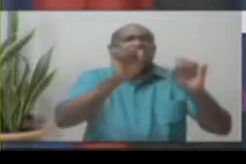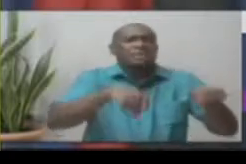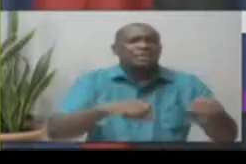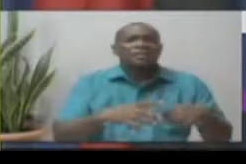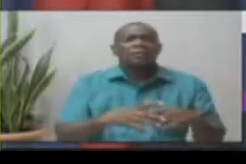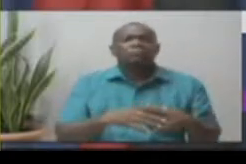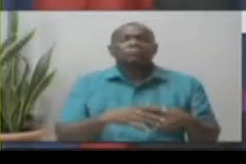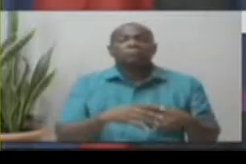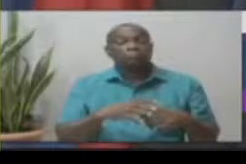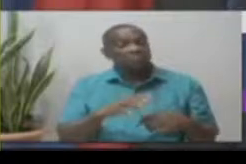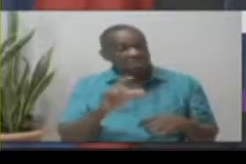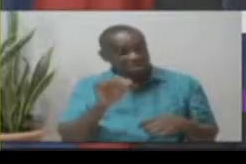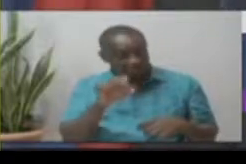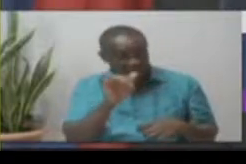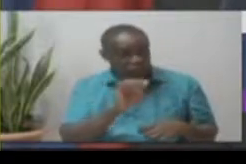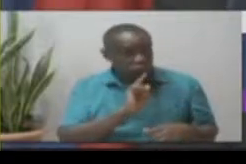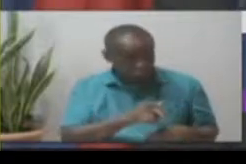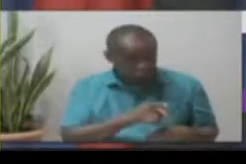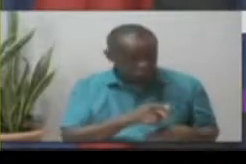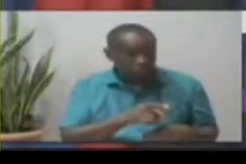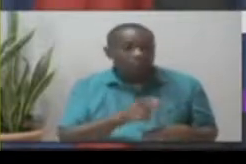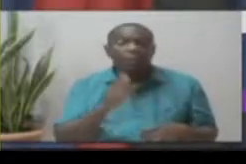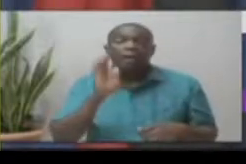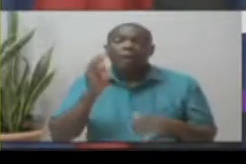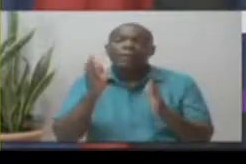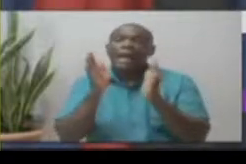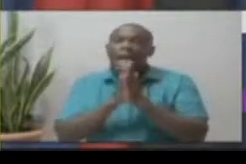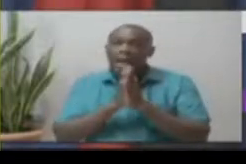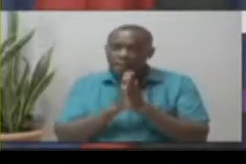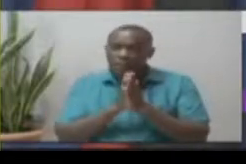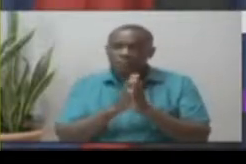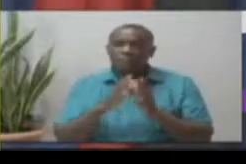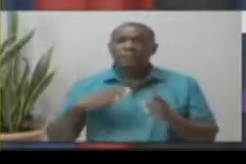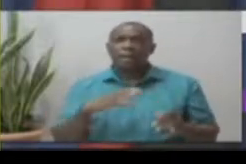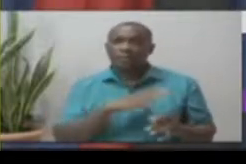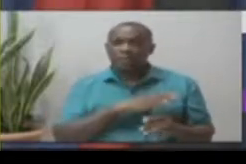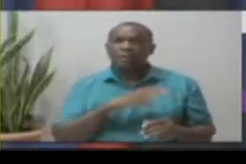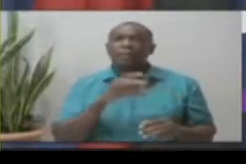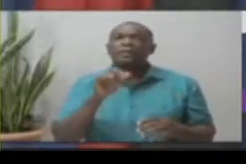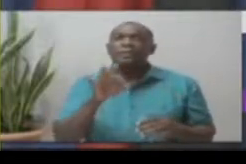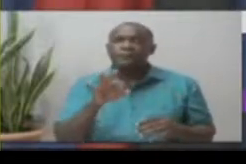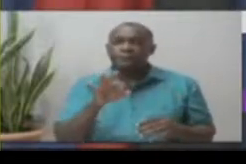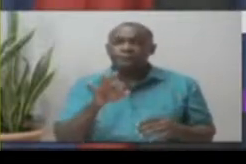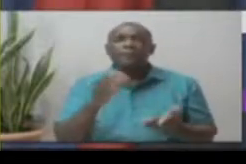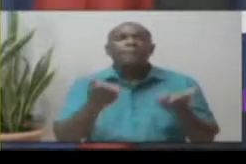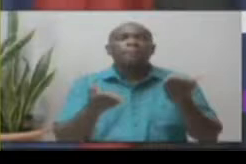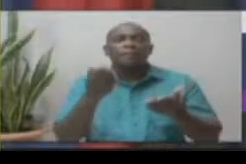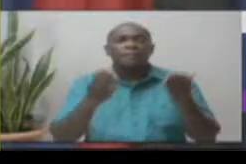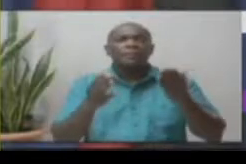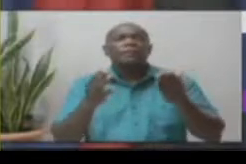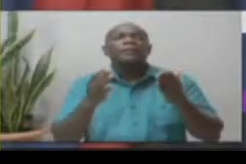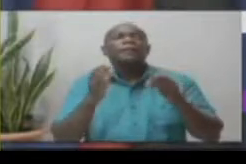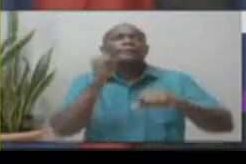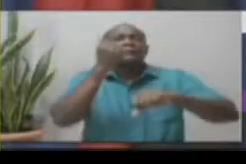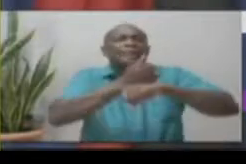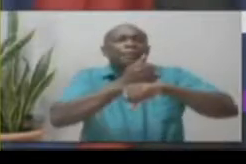the Cabinet to consider whether there should be some capping on the exemption.